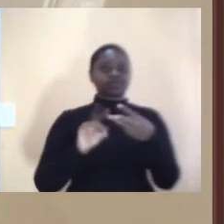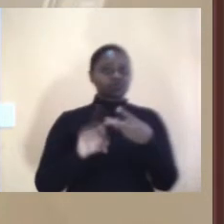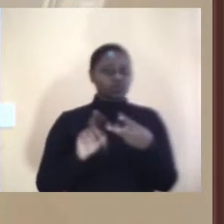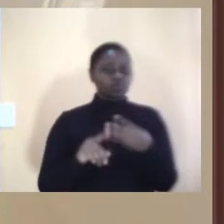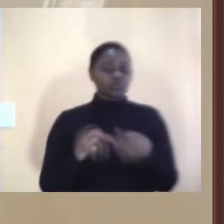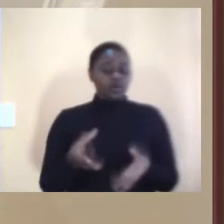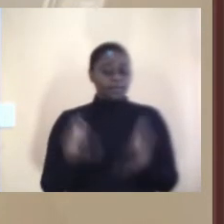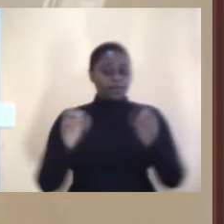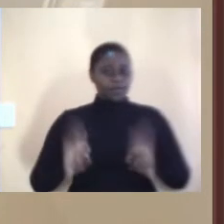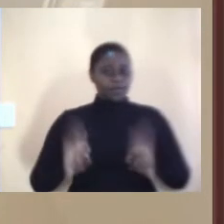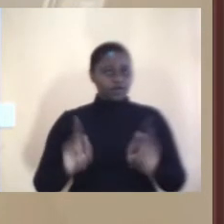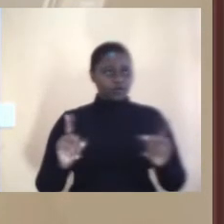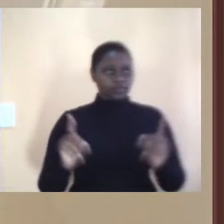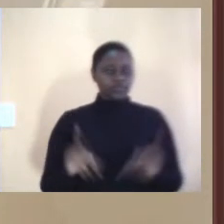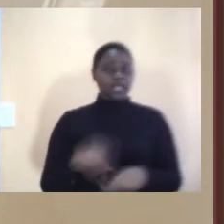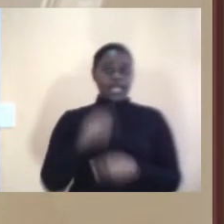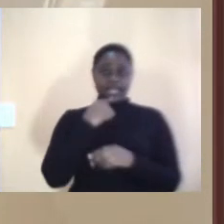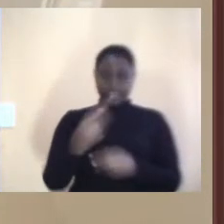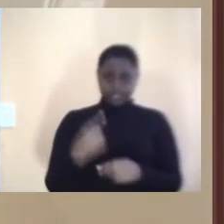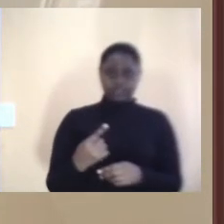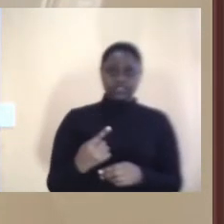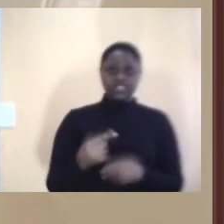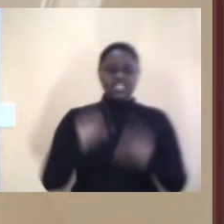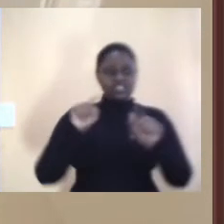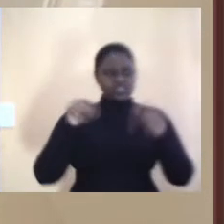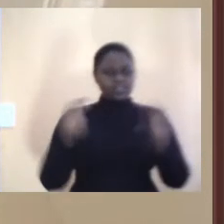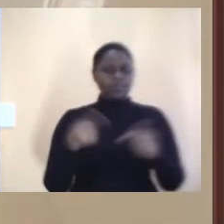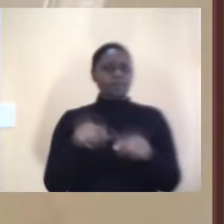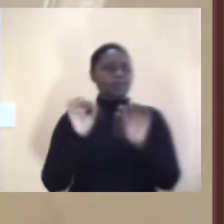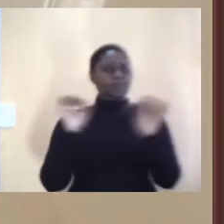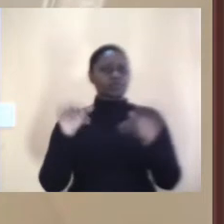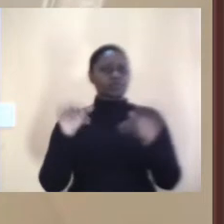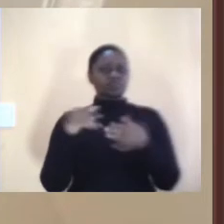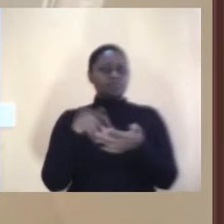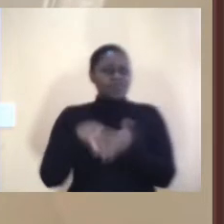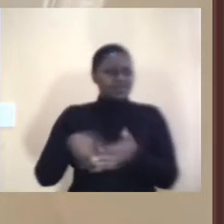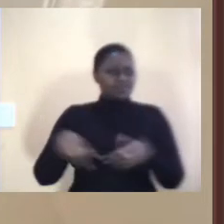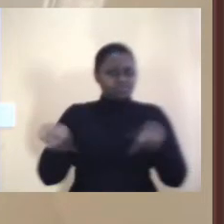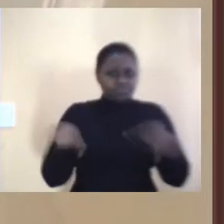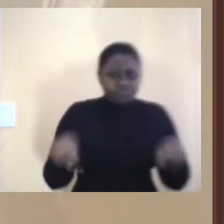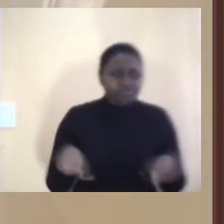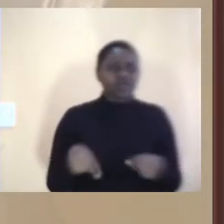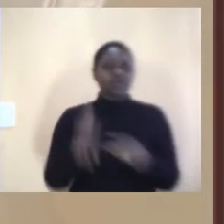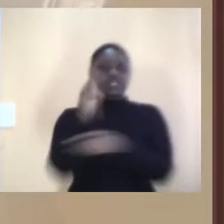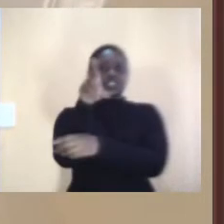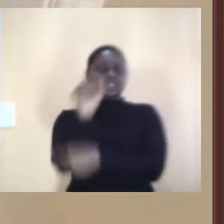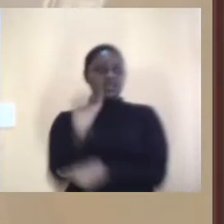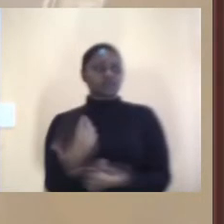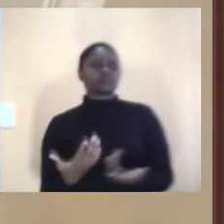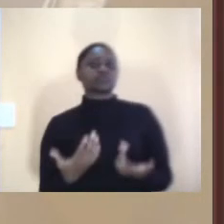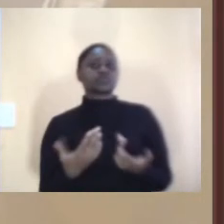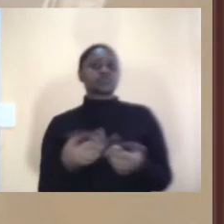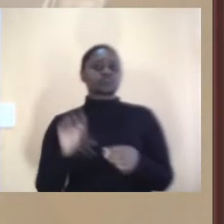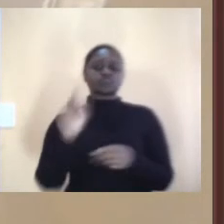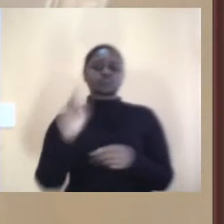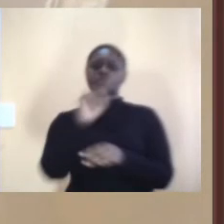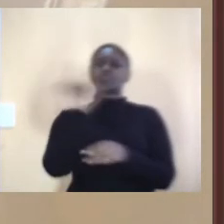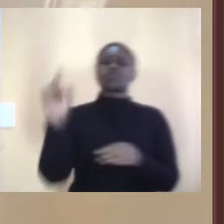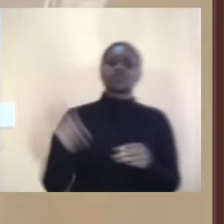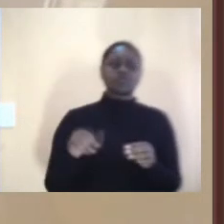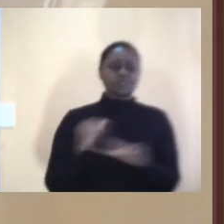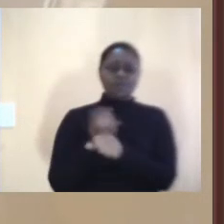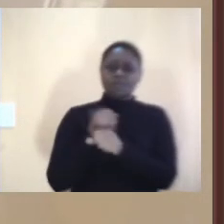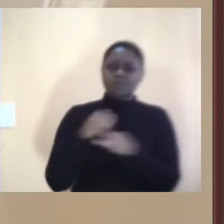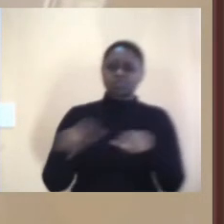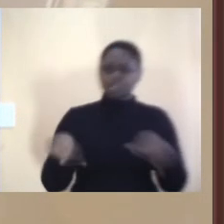ukuthi silithathe siliqhakambise ukuthi nize ningasatshiswa i-DA, nize ningasatshiswa i-opposition eyobe